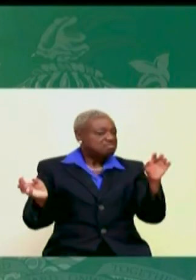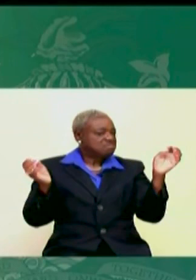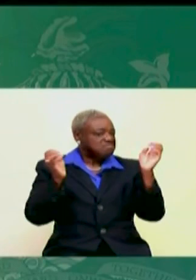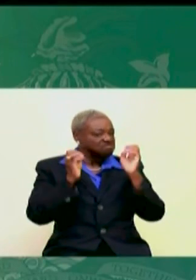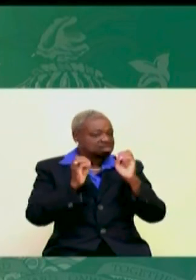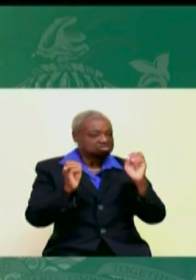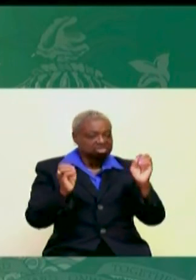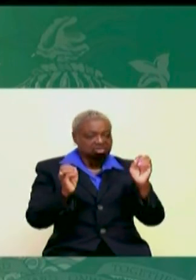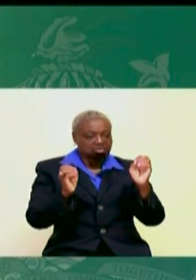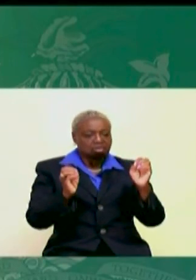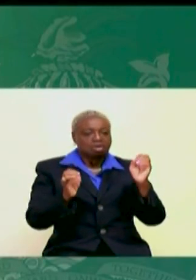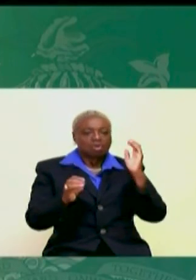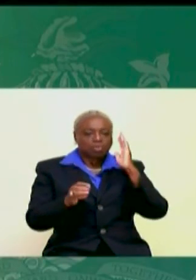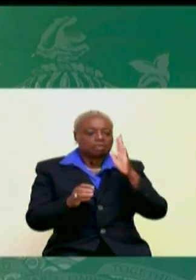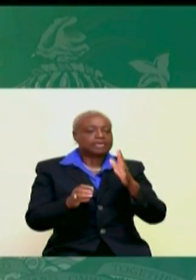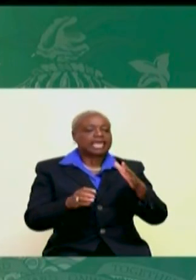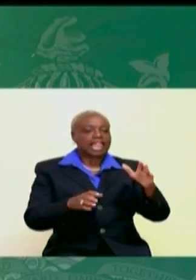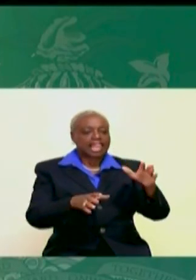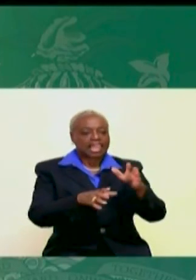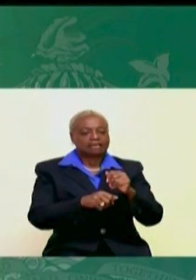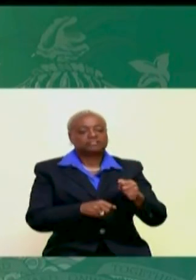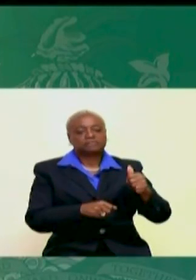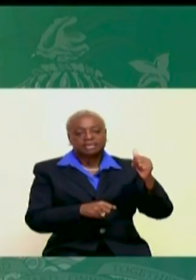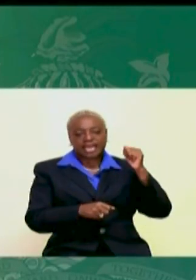deal with it every day, whether it's shelter,